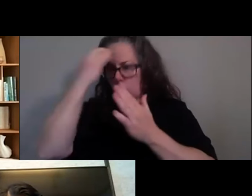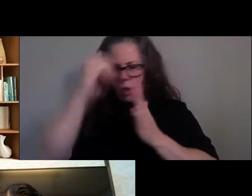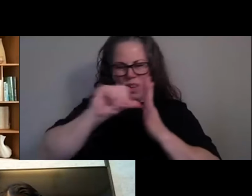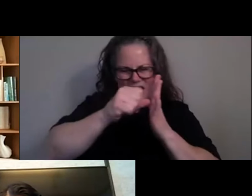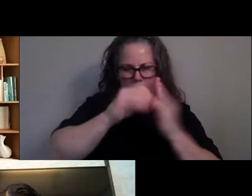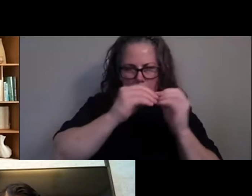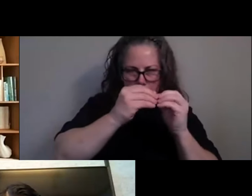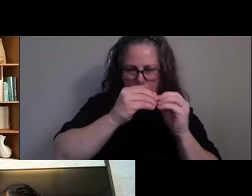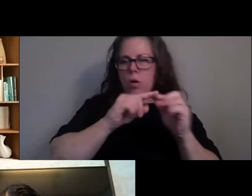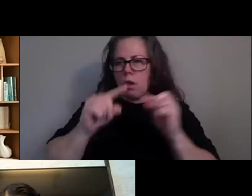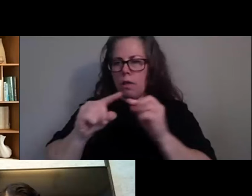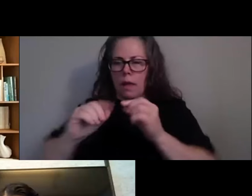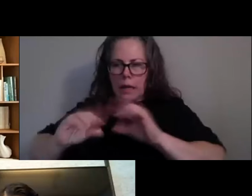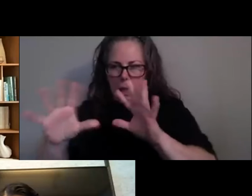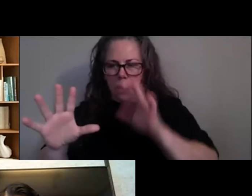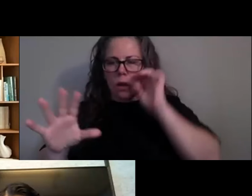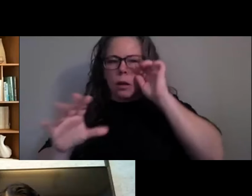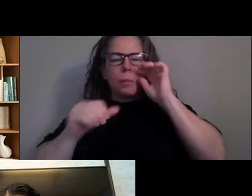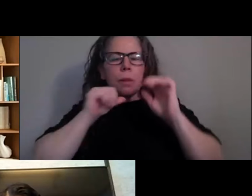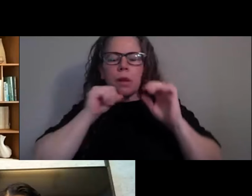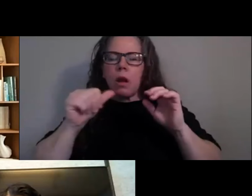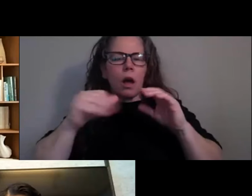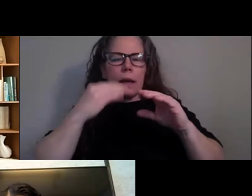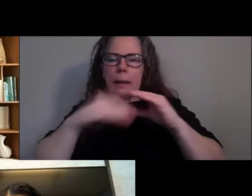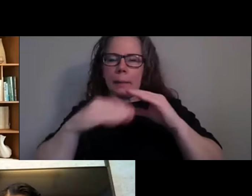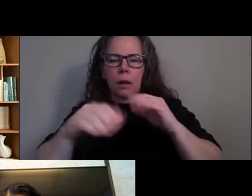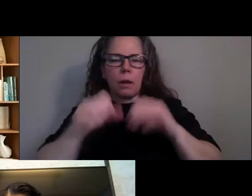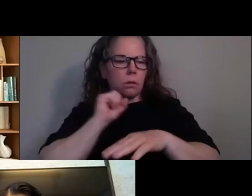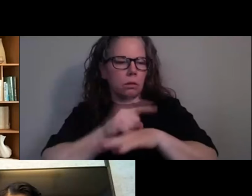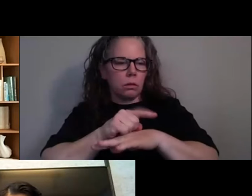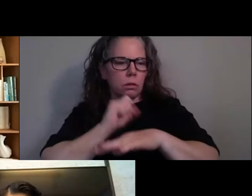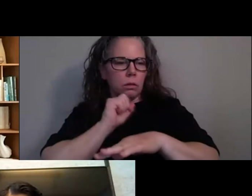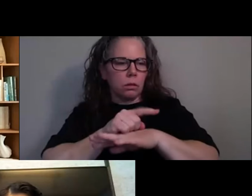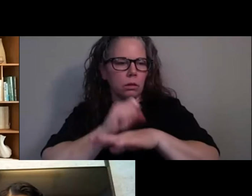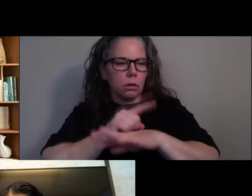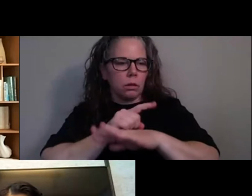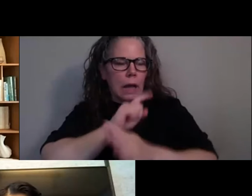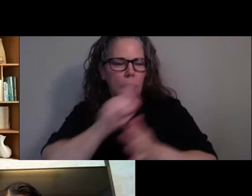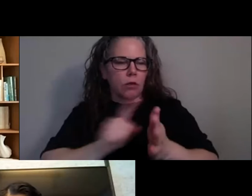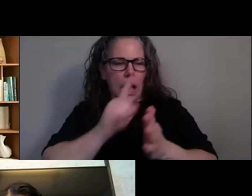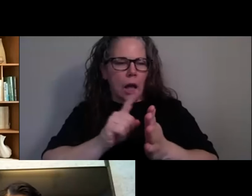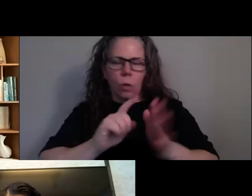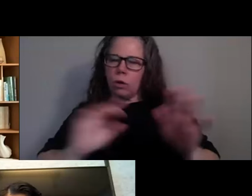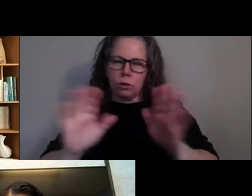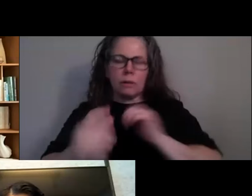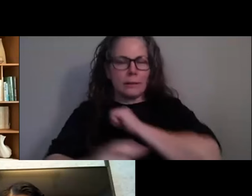while also not emailing every hour of the day for a week is really hard. And I